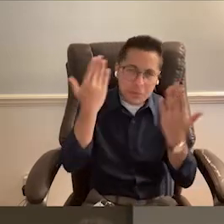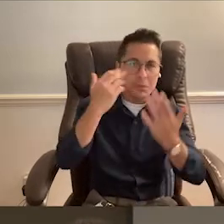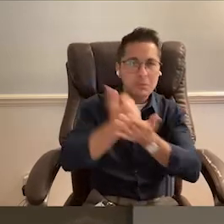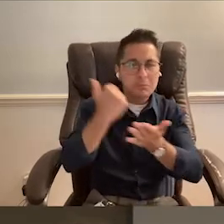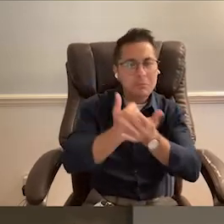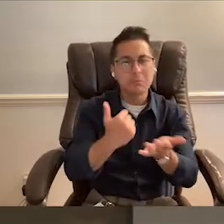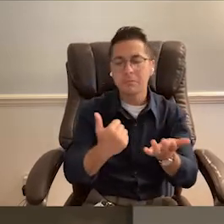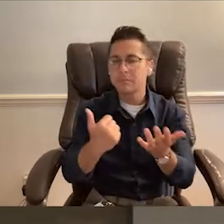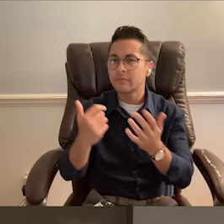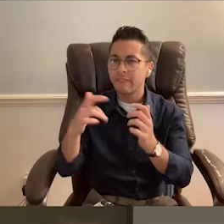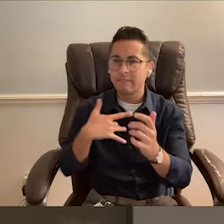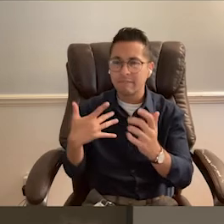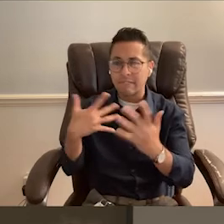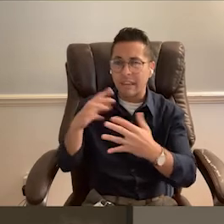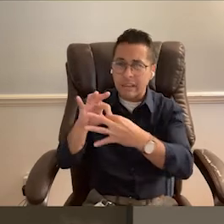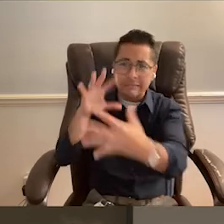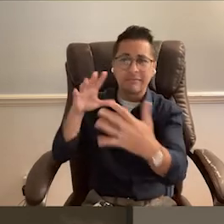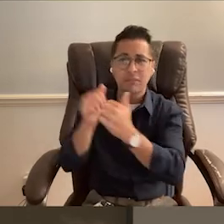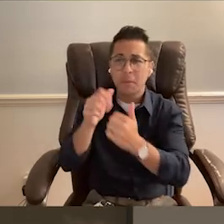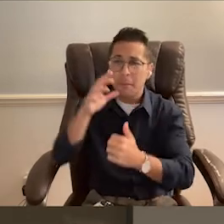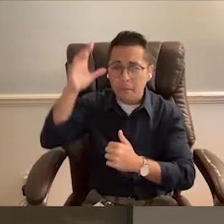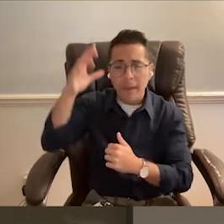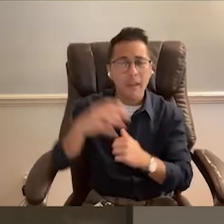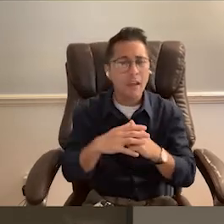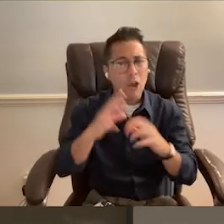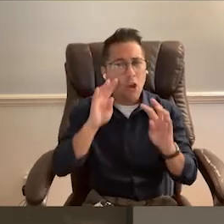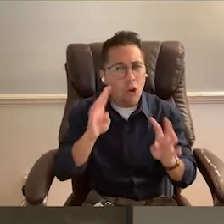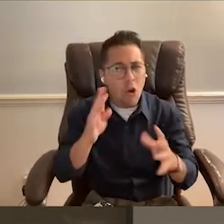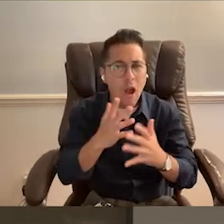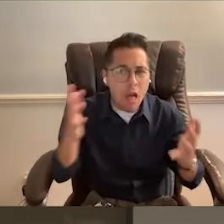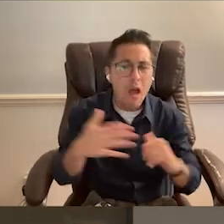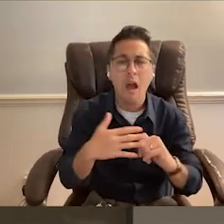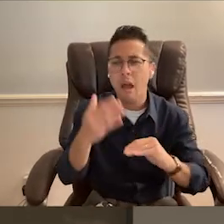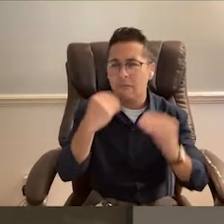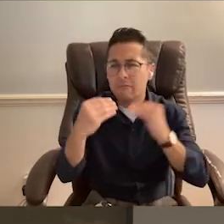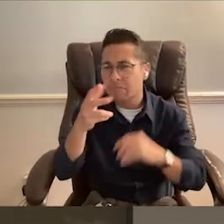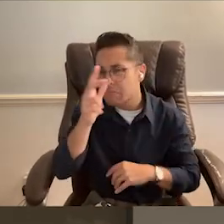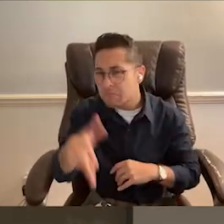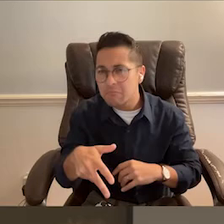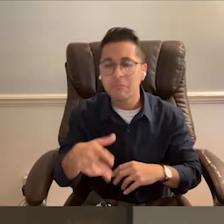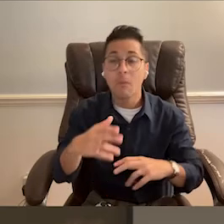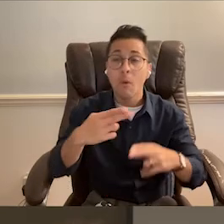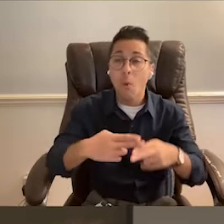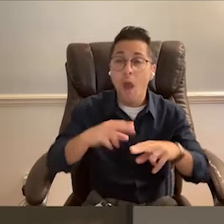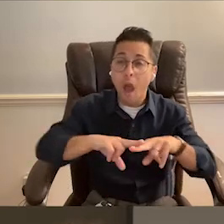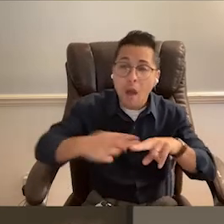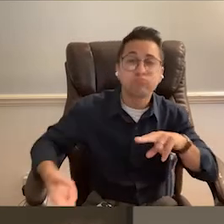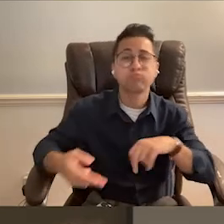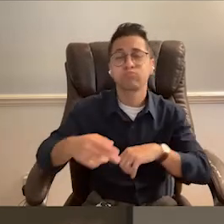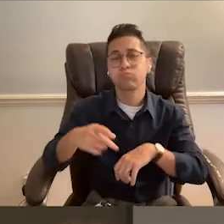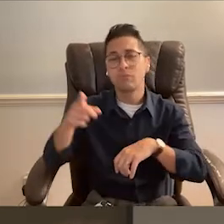feel helpless or uncertain, fear of being separated from their parent or caregiver, cry or scream a